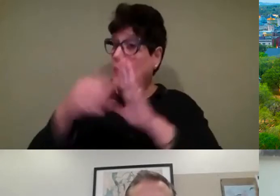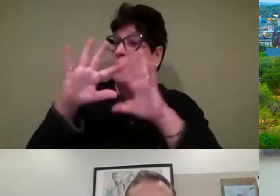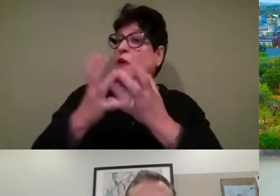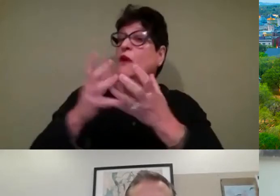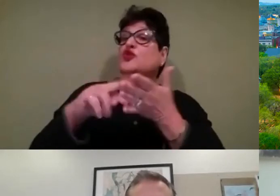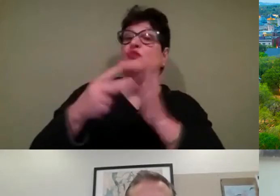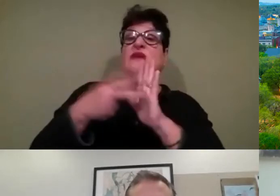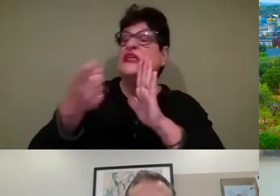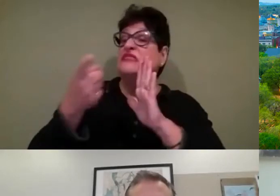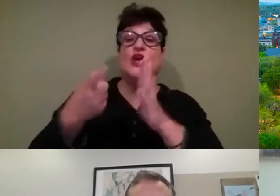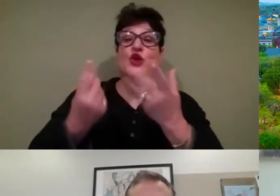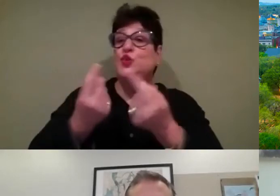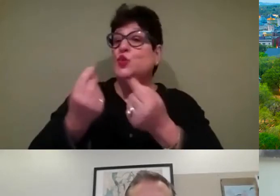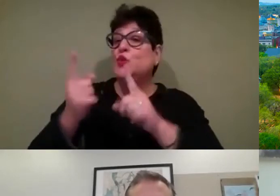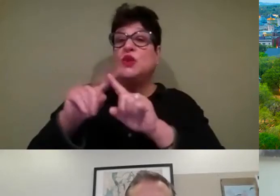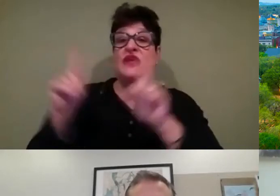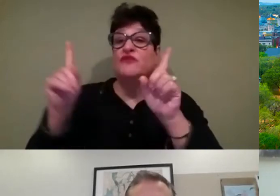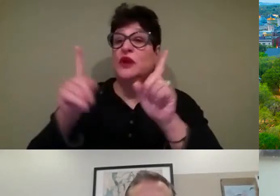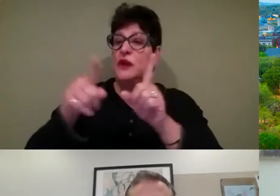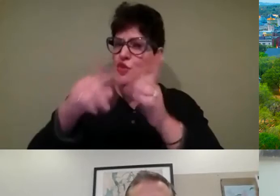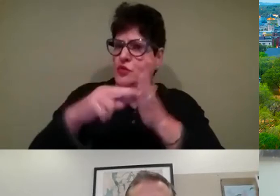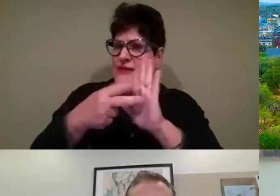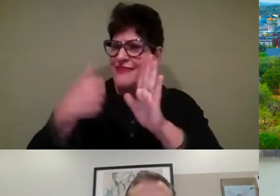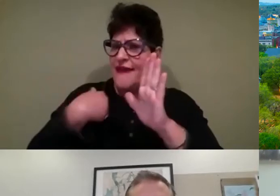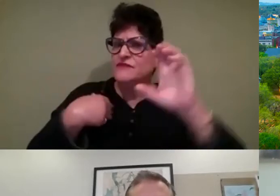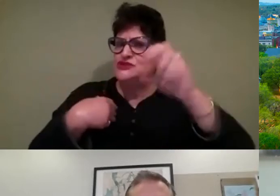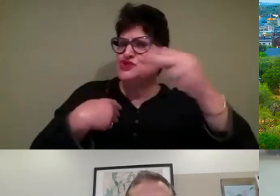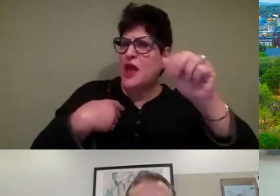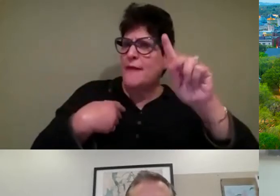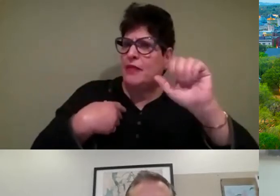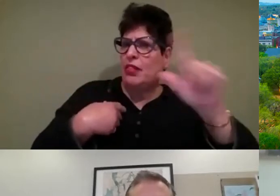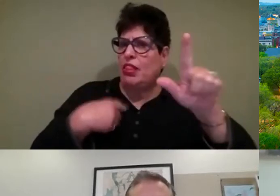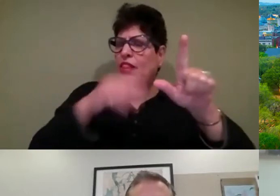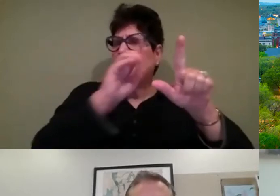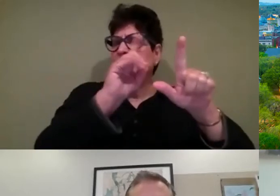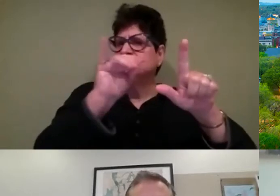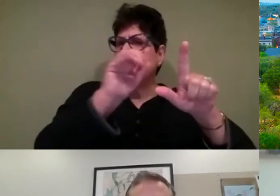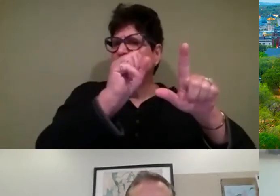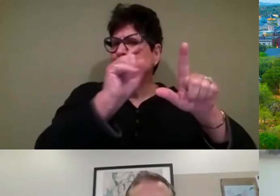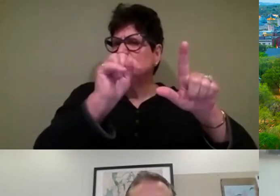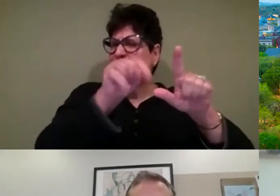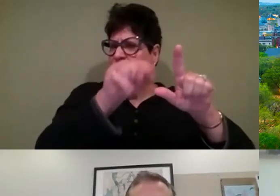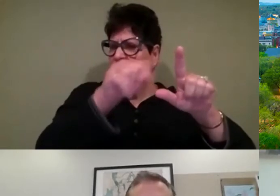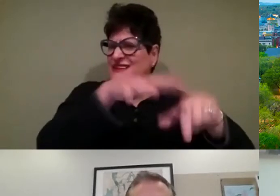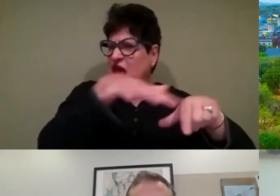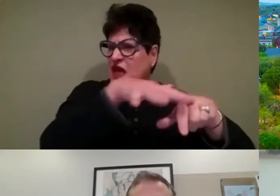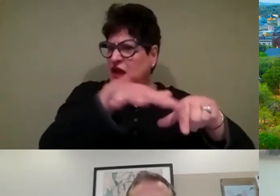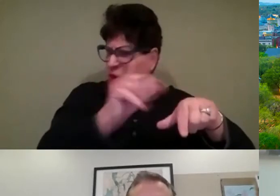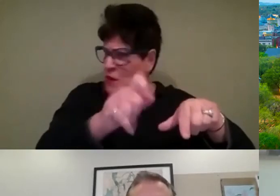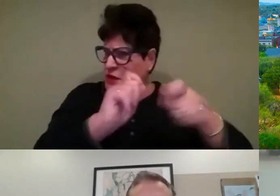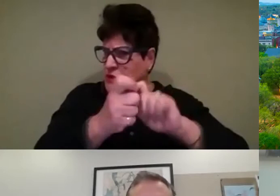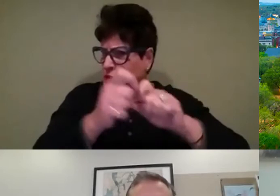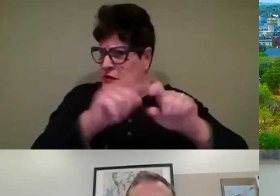different, because is there still like the Chapel and Day Street site, or Lincoln Bassett, I know was a site before, have those kind of changed too? So we